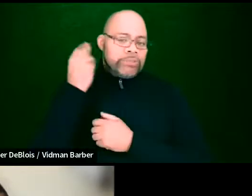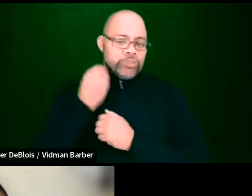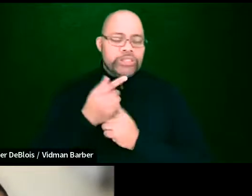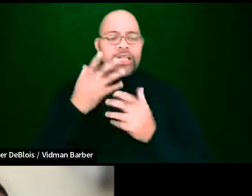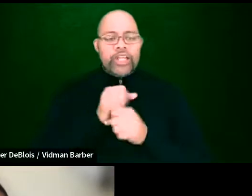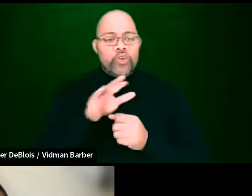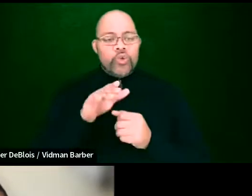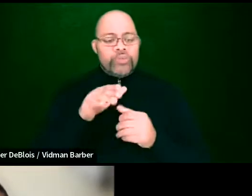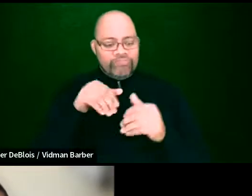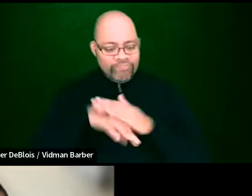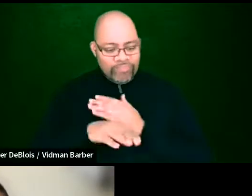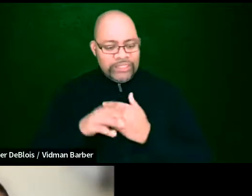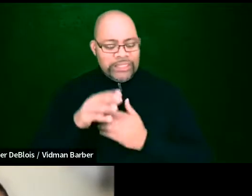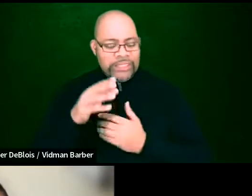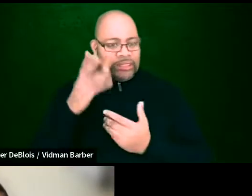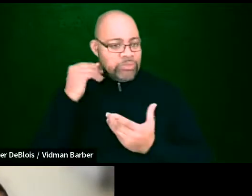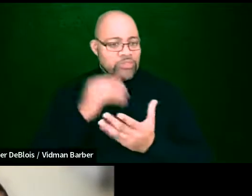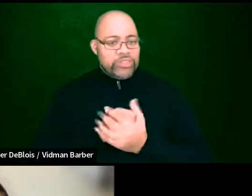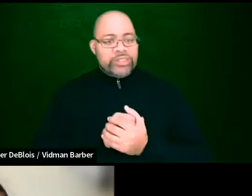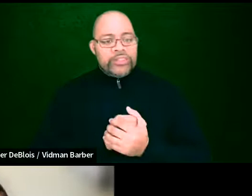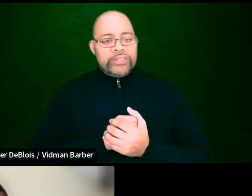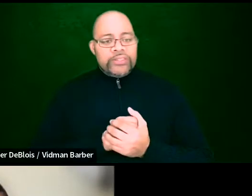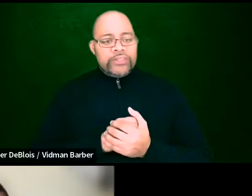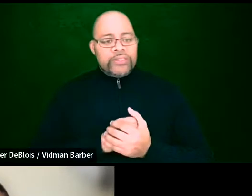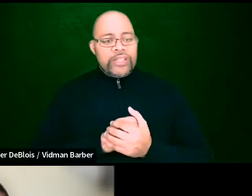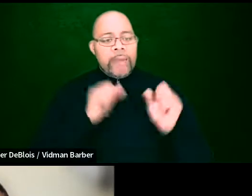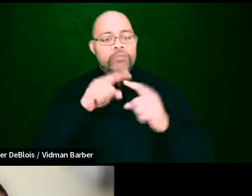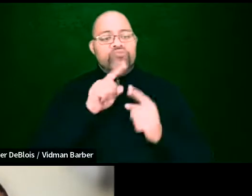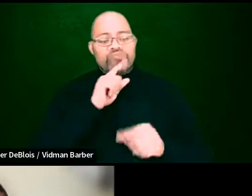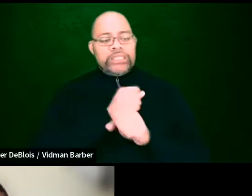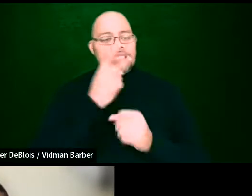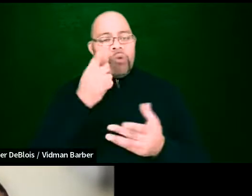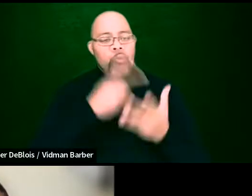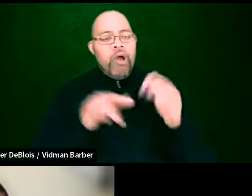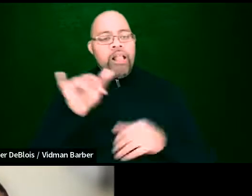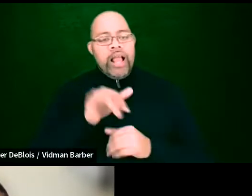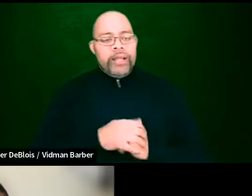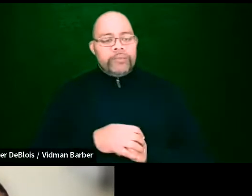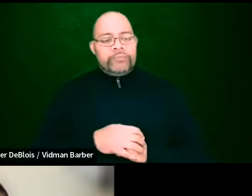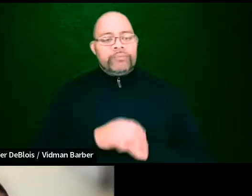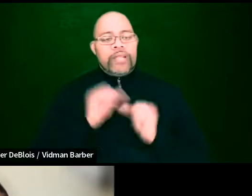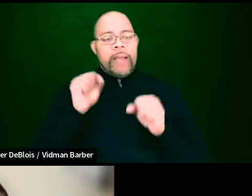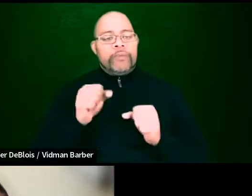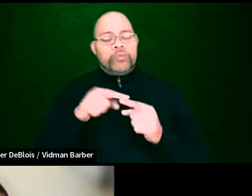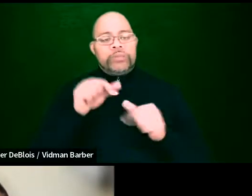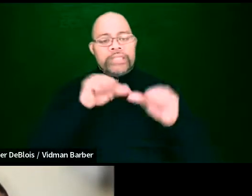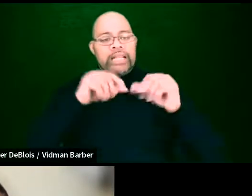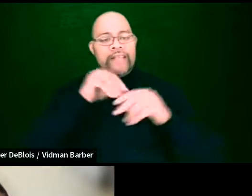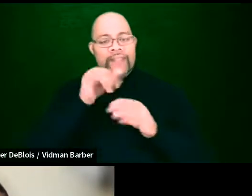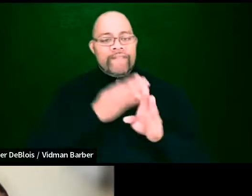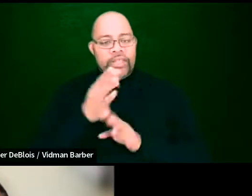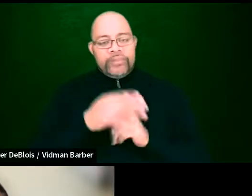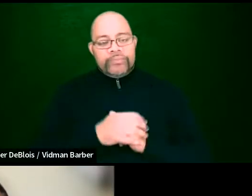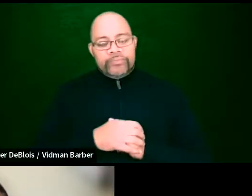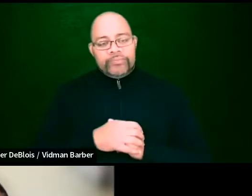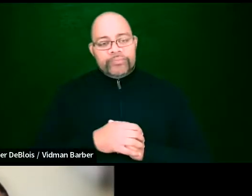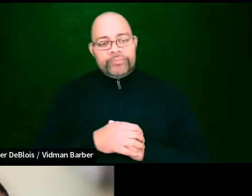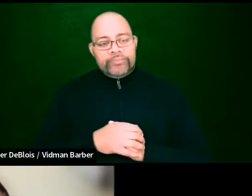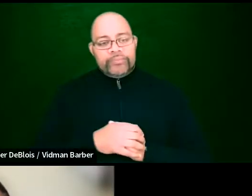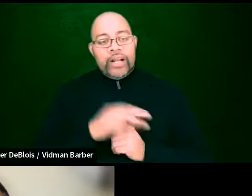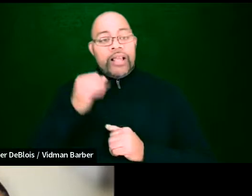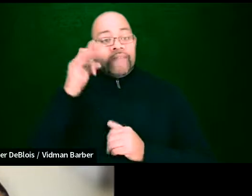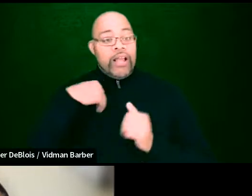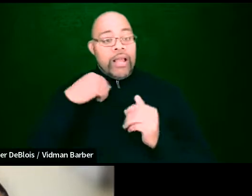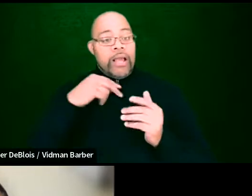get your feet wet, no pun intended, to be able to really see what it's like to be a scientist in this field. And if I